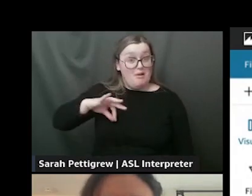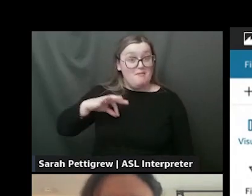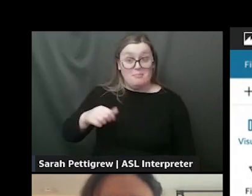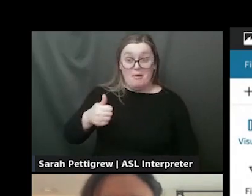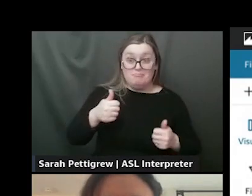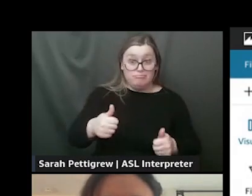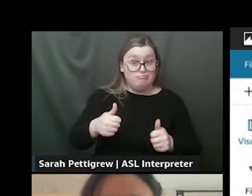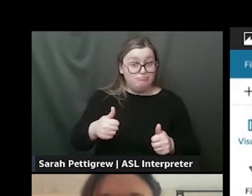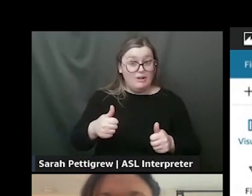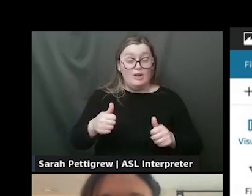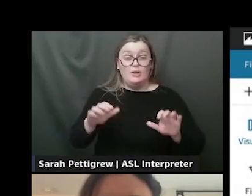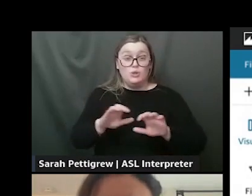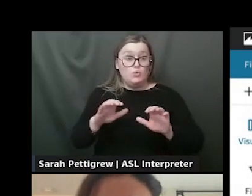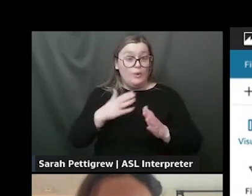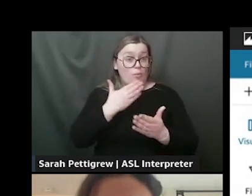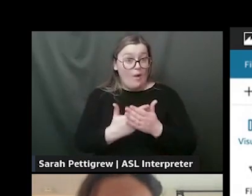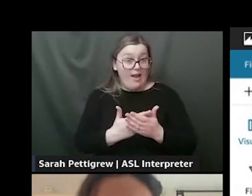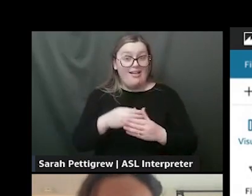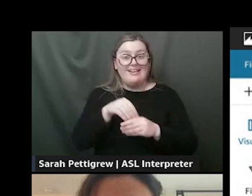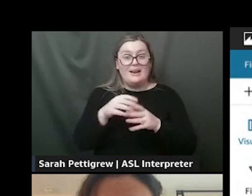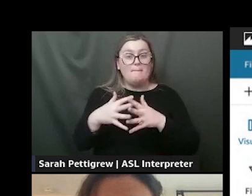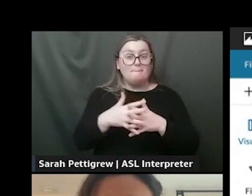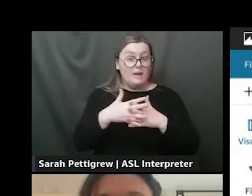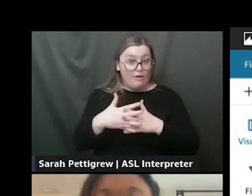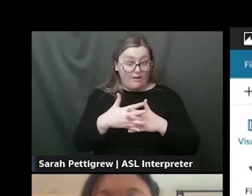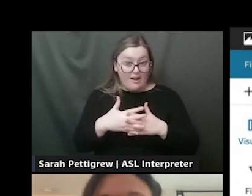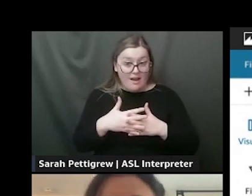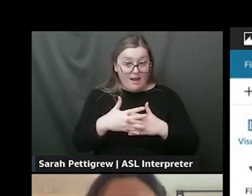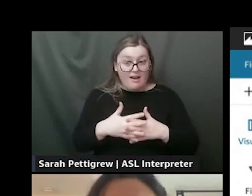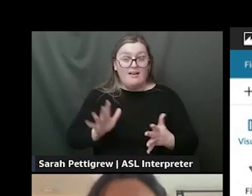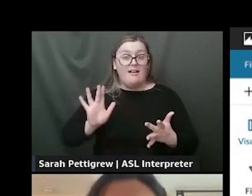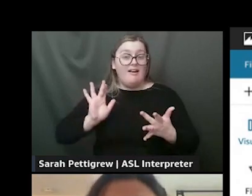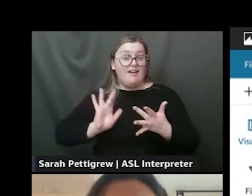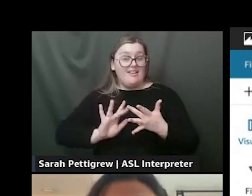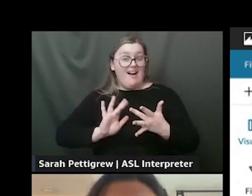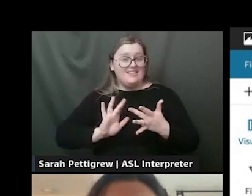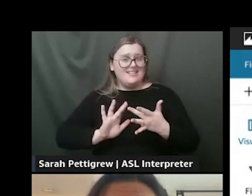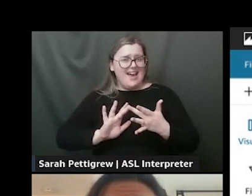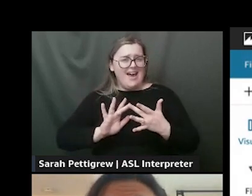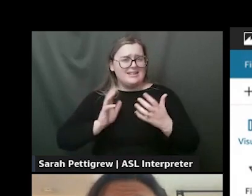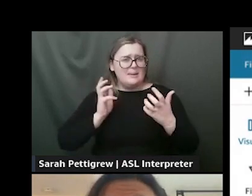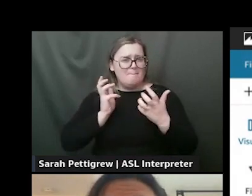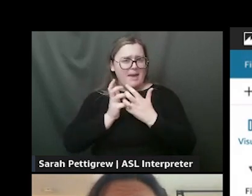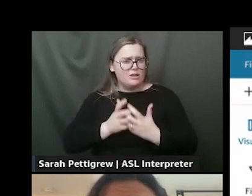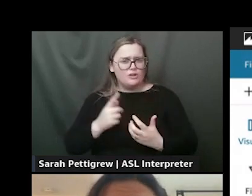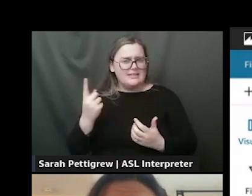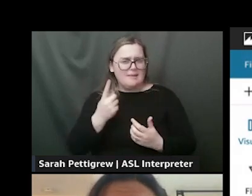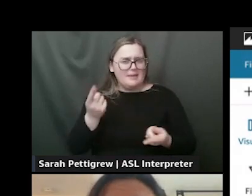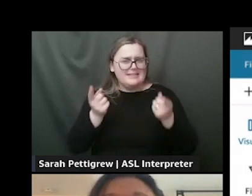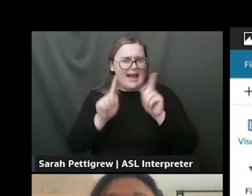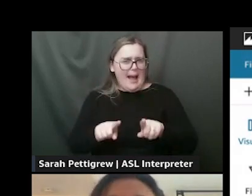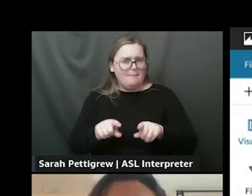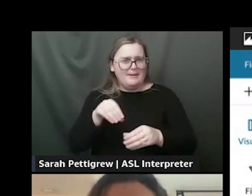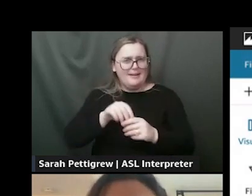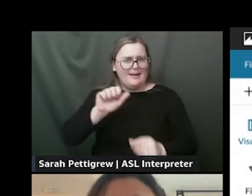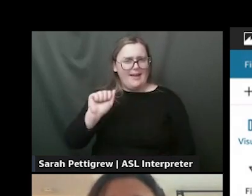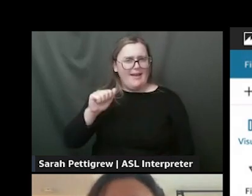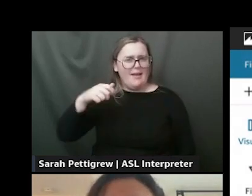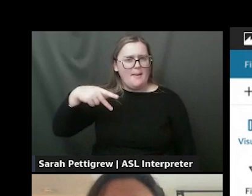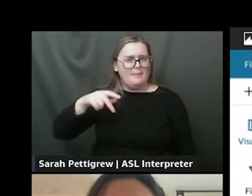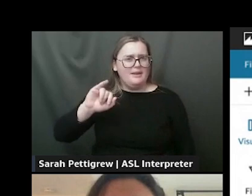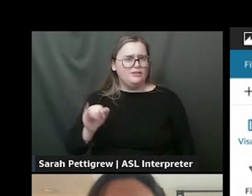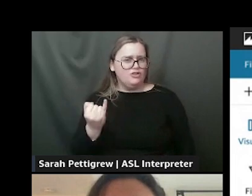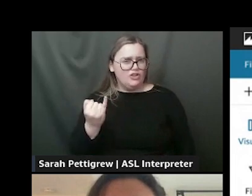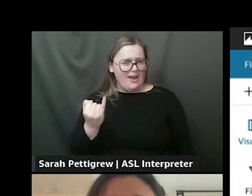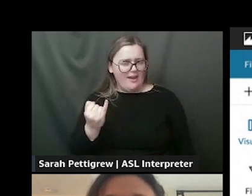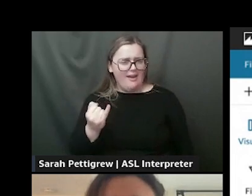well in America. Contact matcher, there's something going on in APJ. Like that's it. That's where